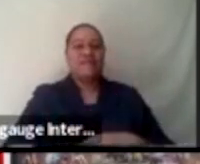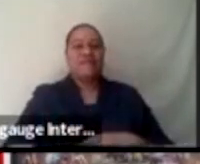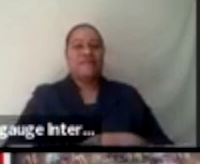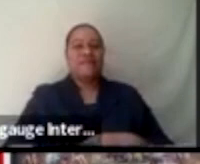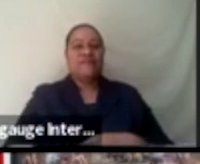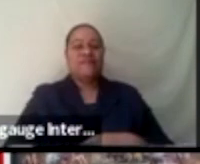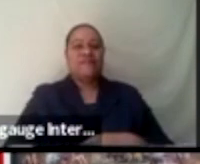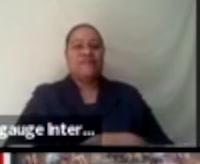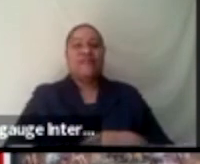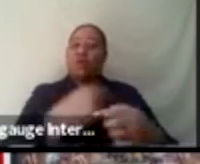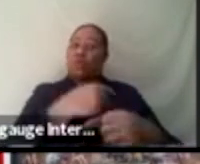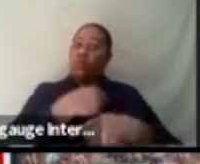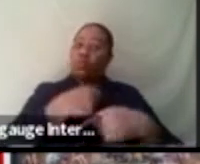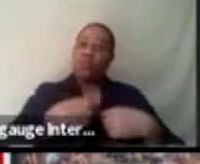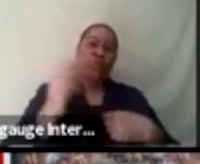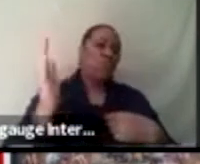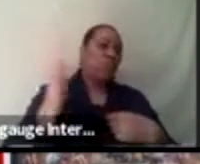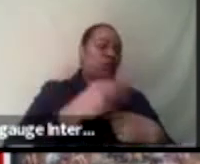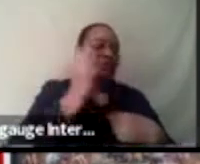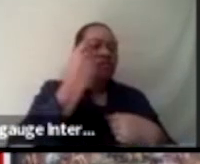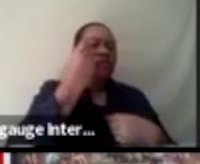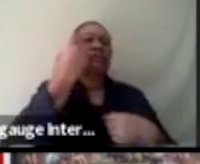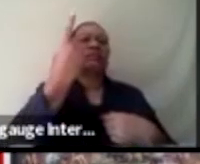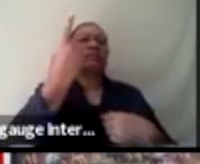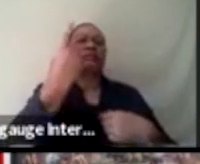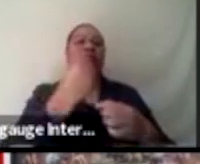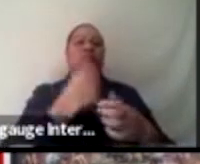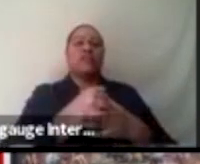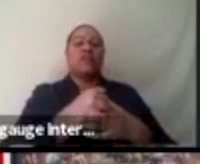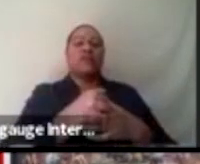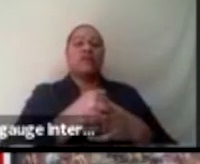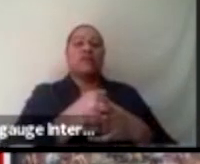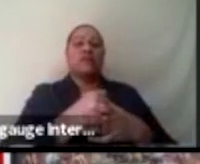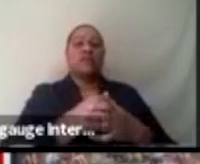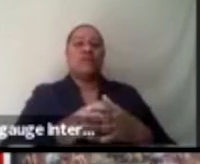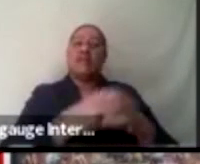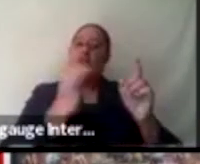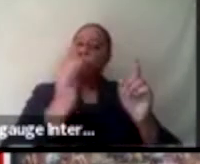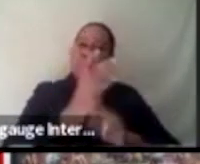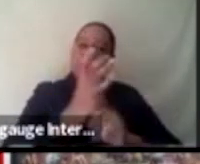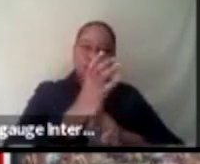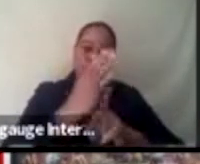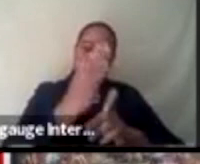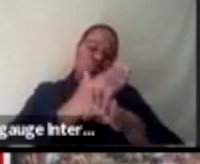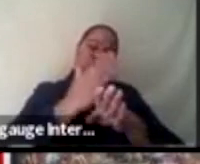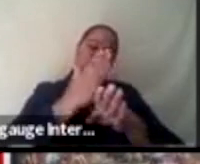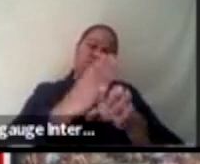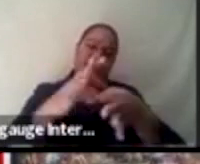We all have realized the importance of building consensus and working together.